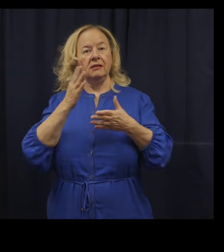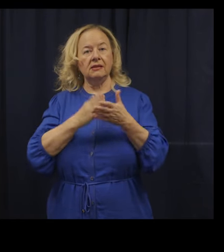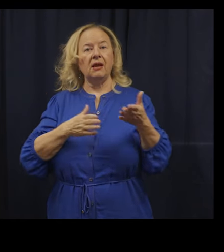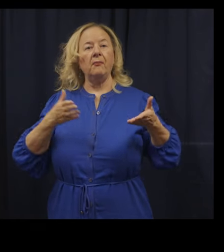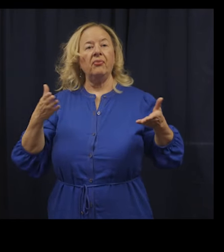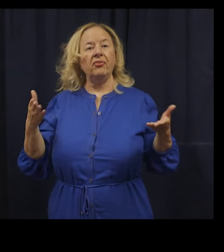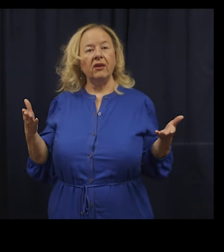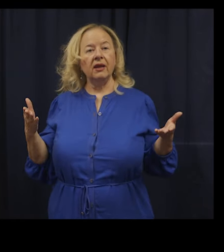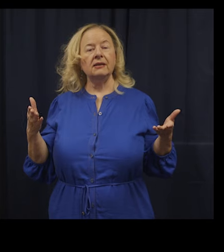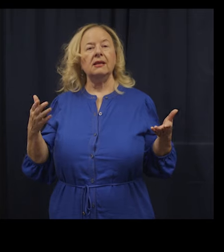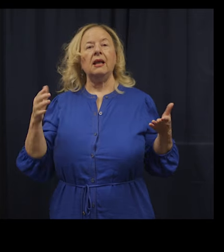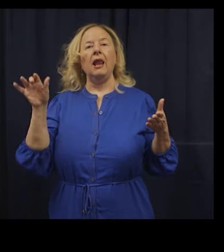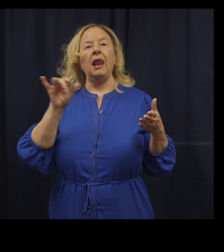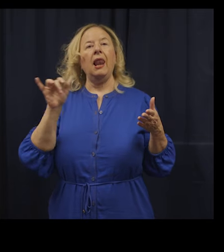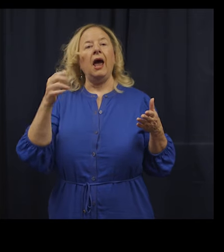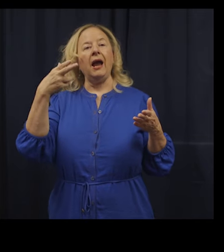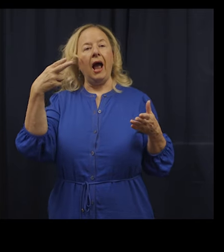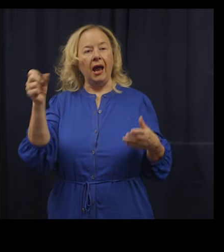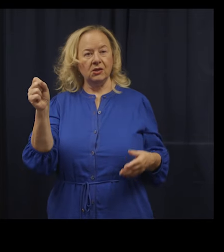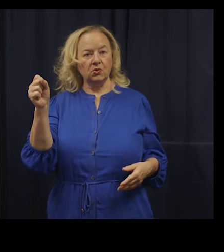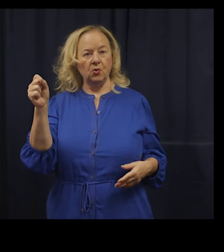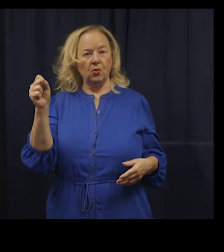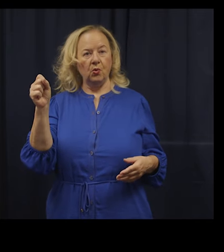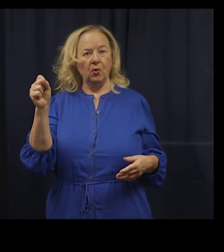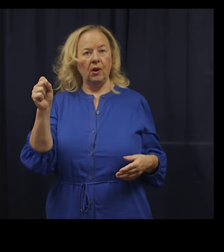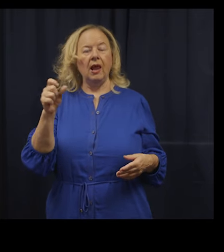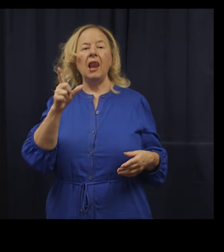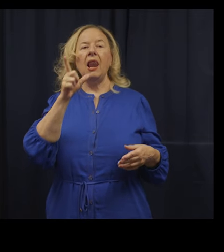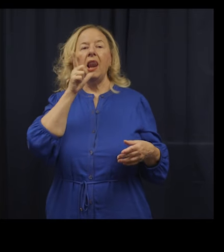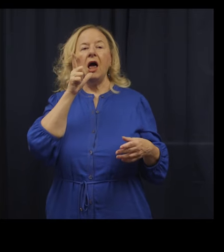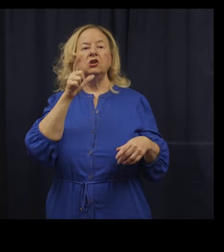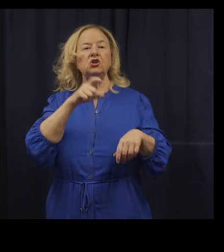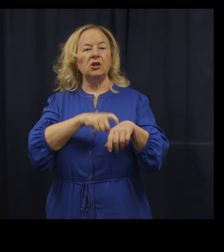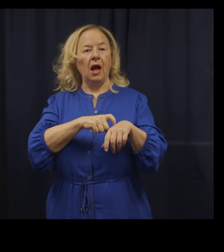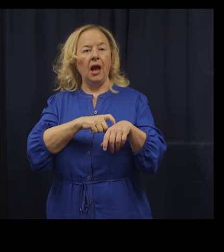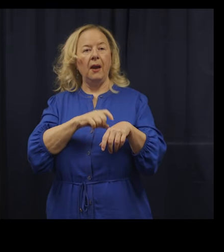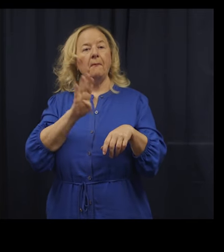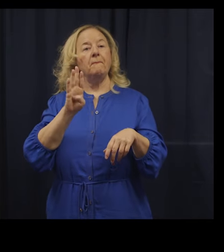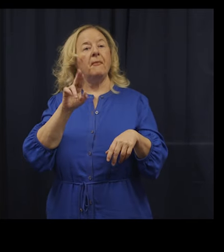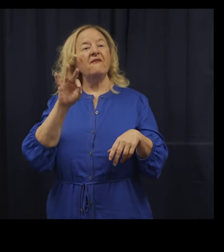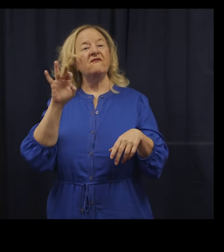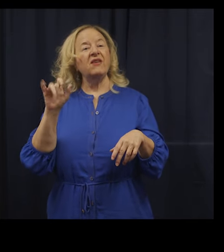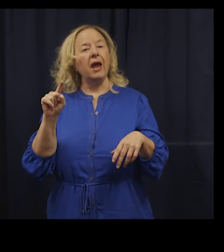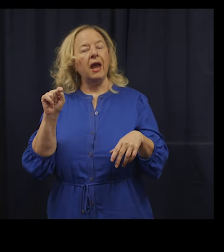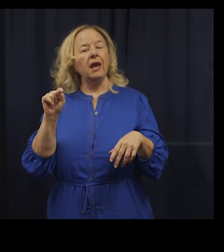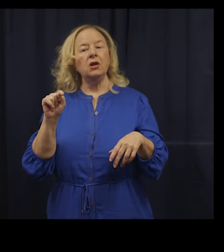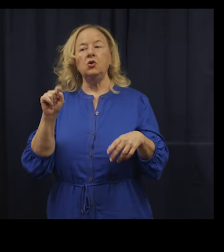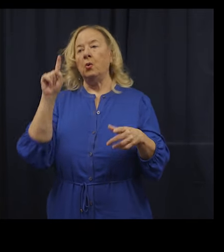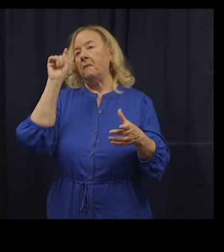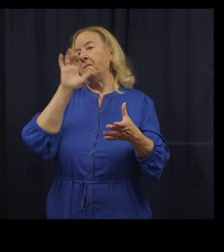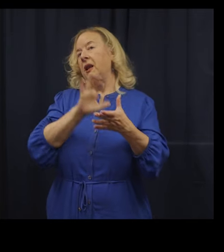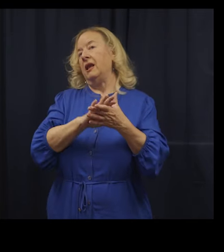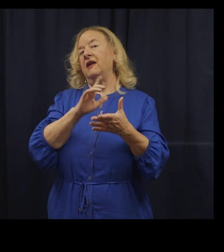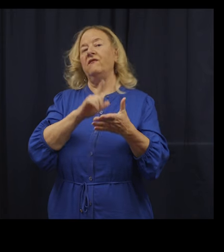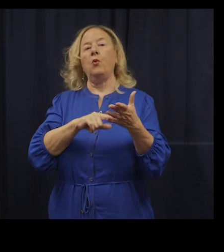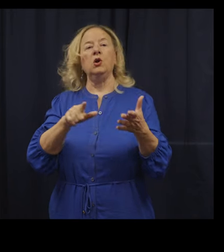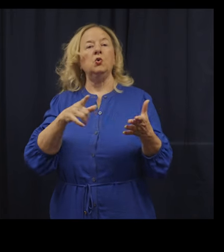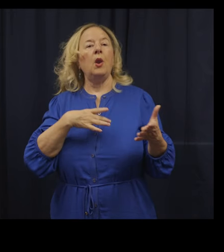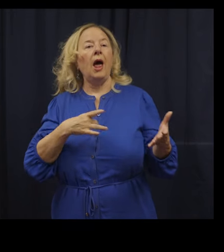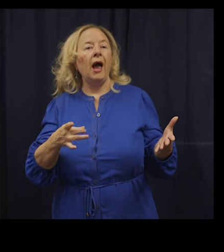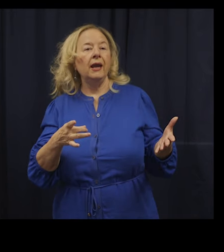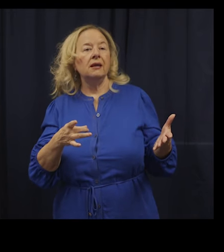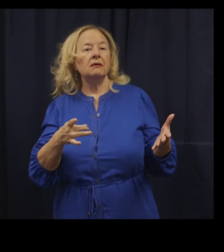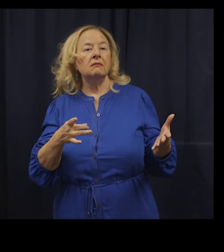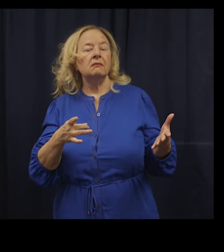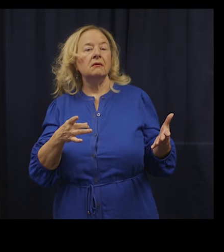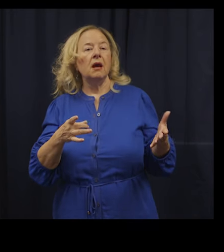when I was in high school, at lunch, they'd have a buffet. You could leave what you want and take what you like.